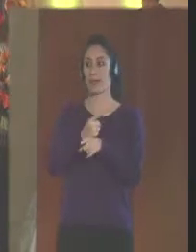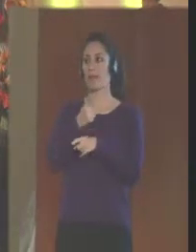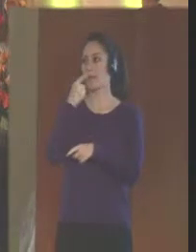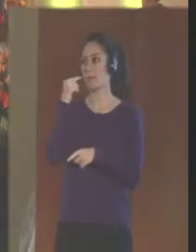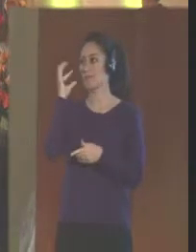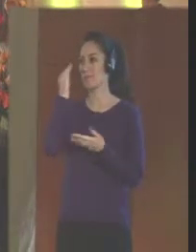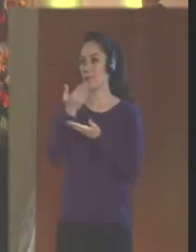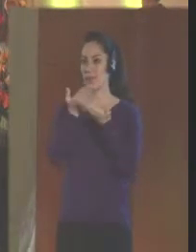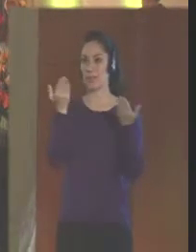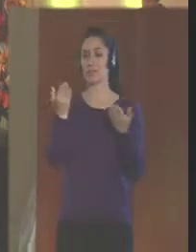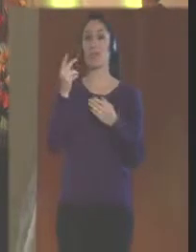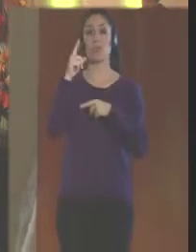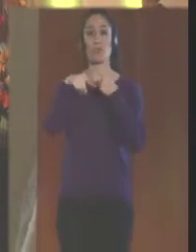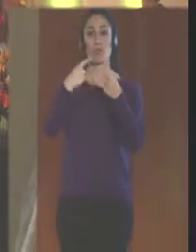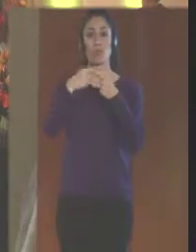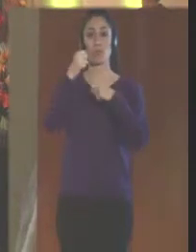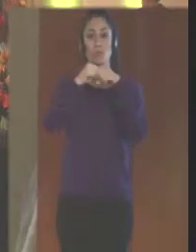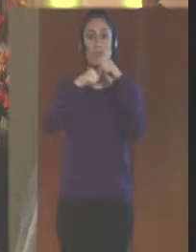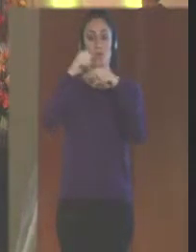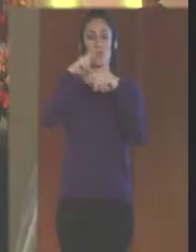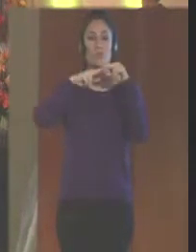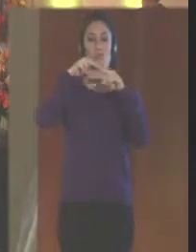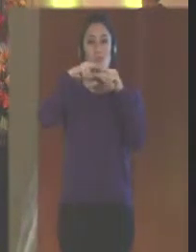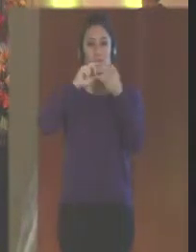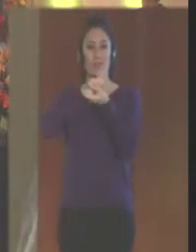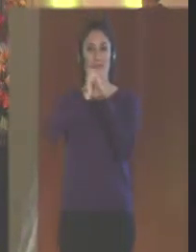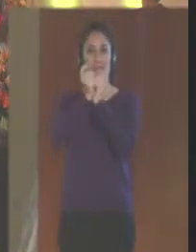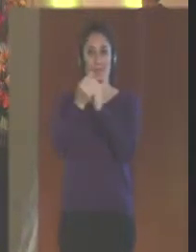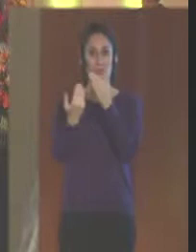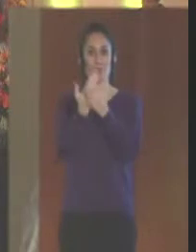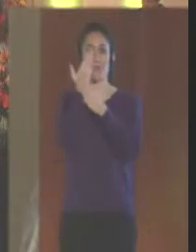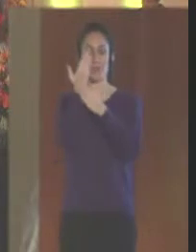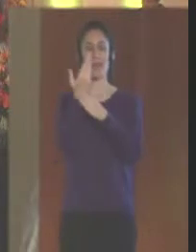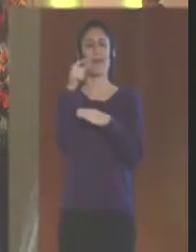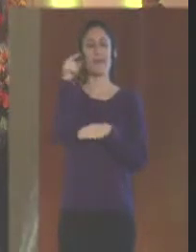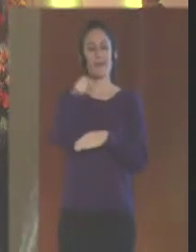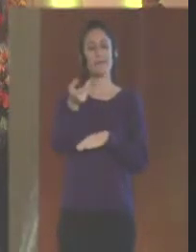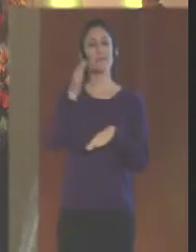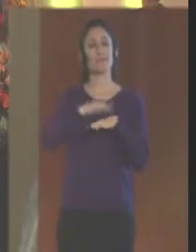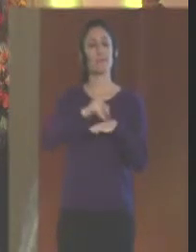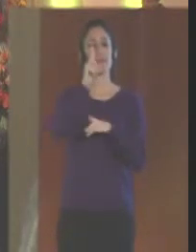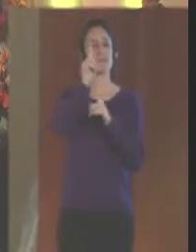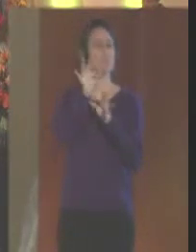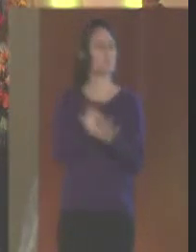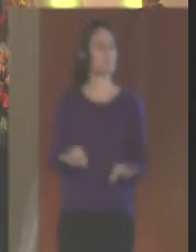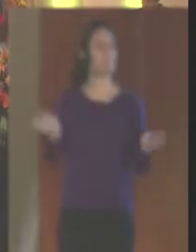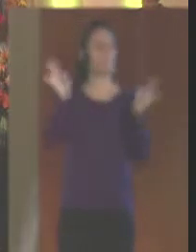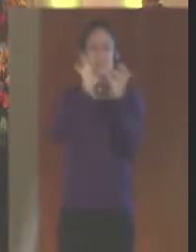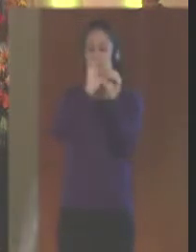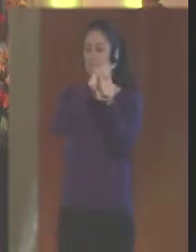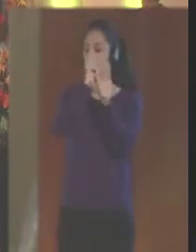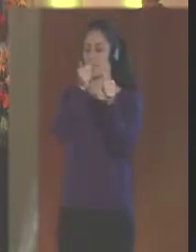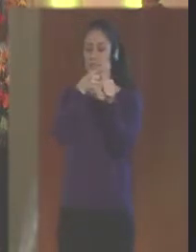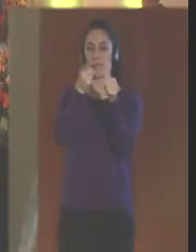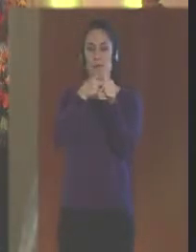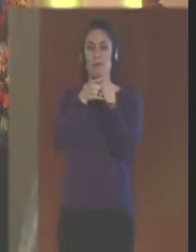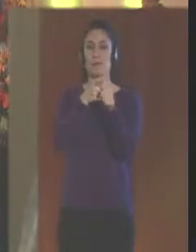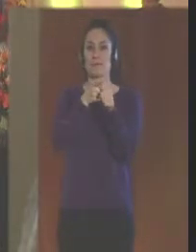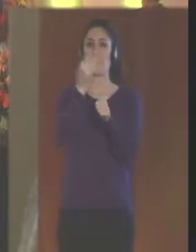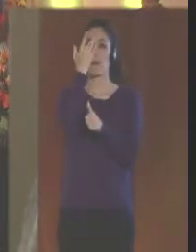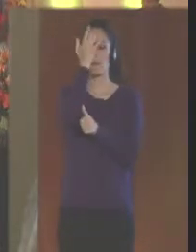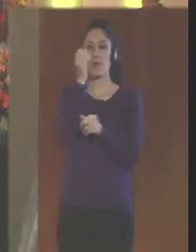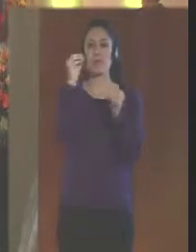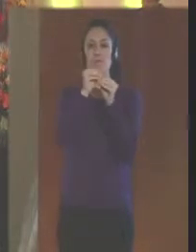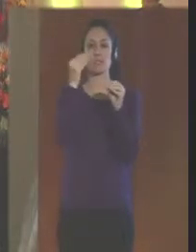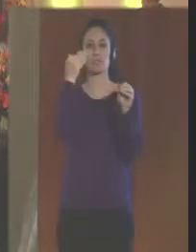is the most important aspect from where we sit as a government. And I say so in the context